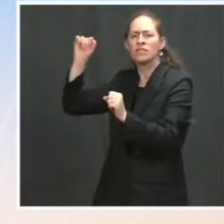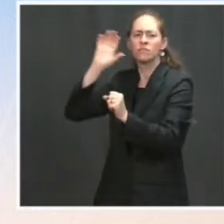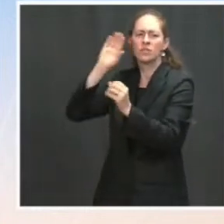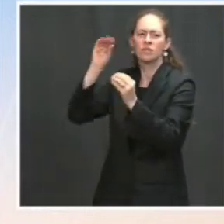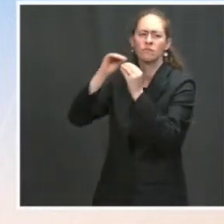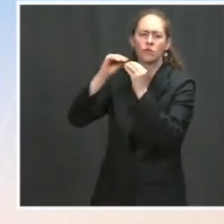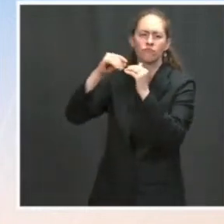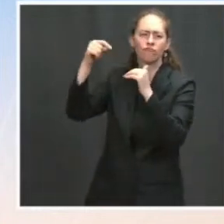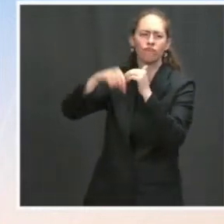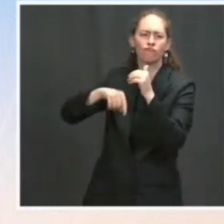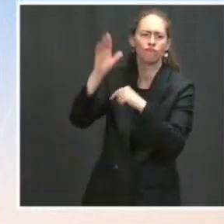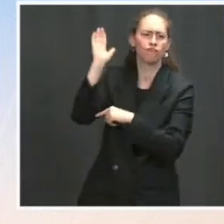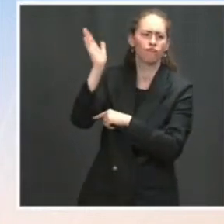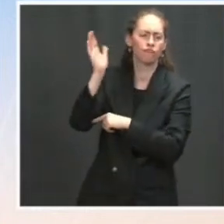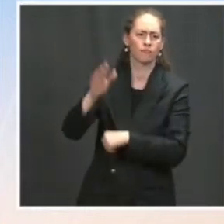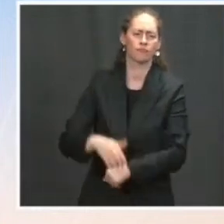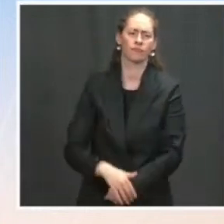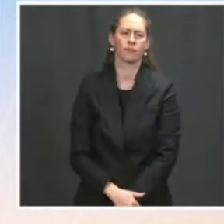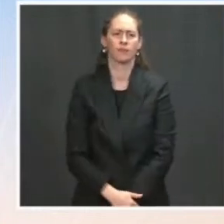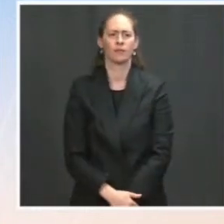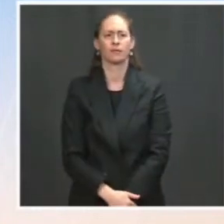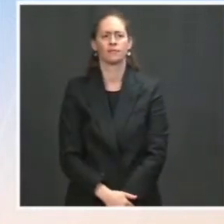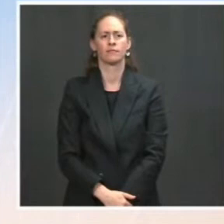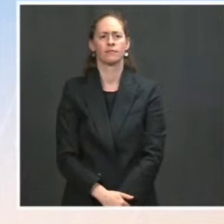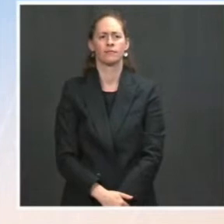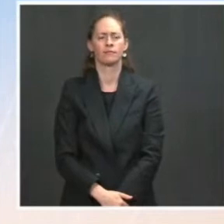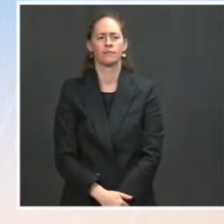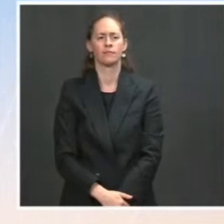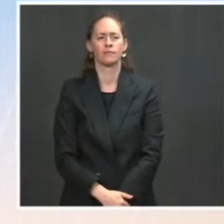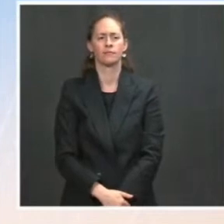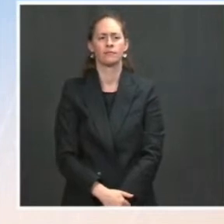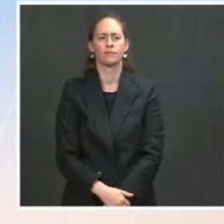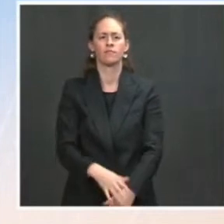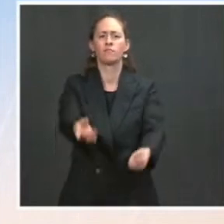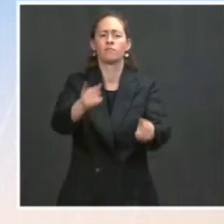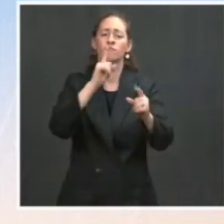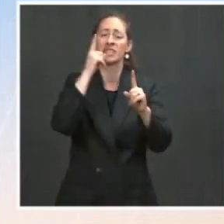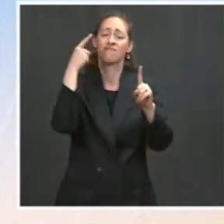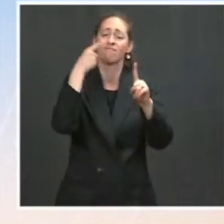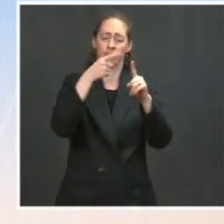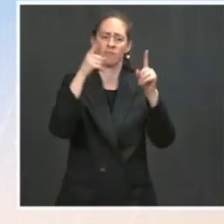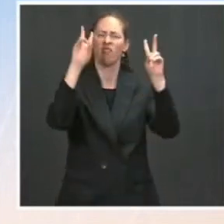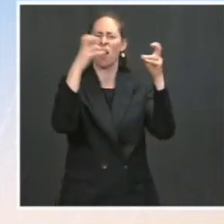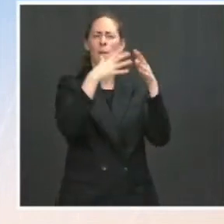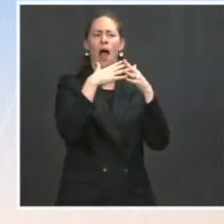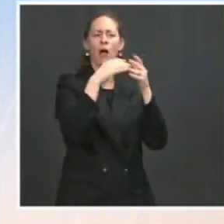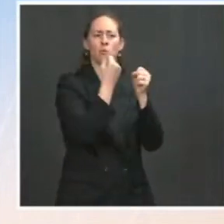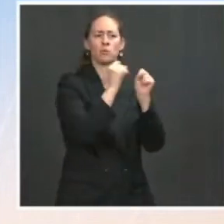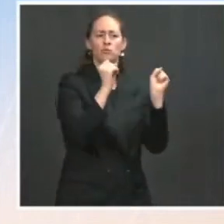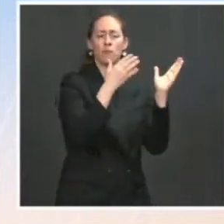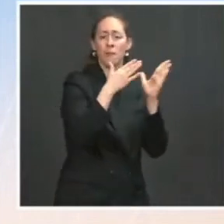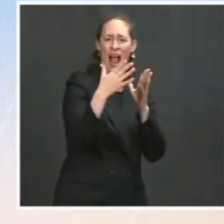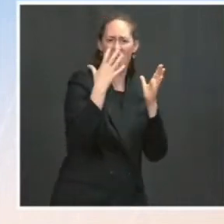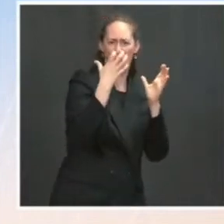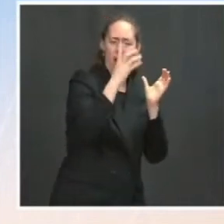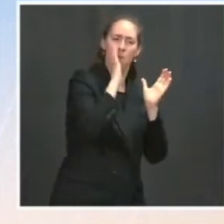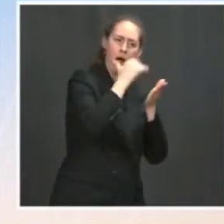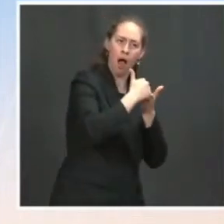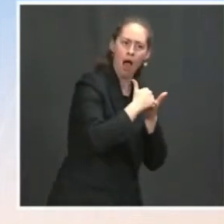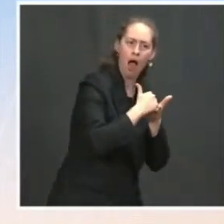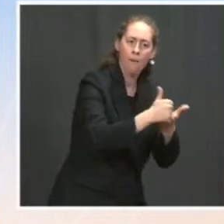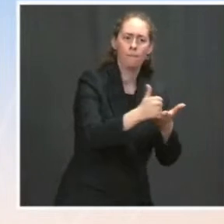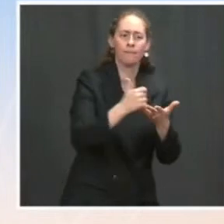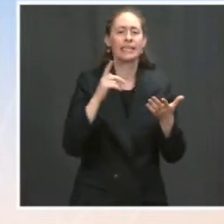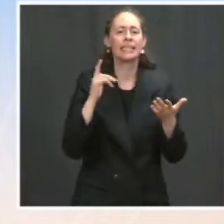but there are a number of barriers to work. The biggest barriers we've seen: affordability of childcare, schools reopening, vaccinations is